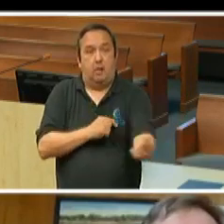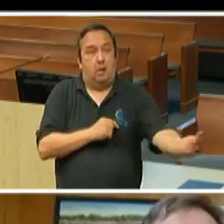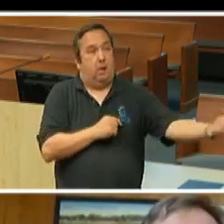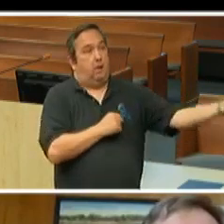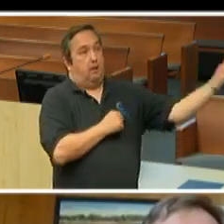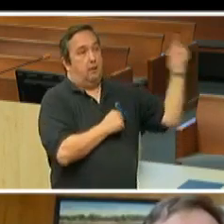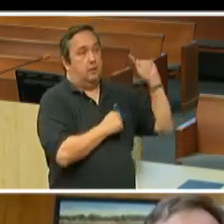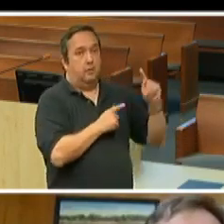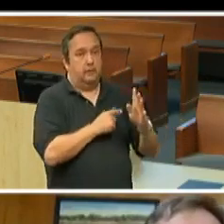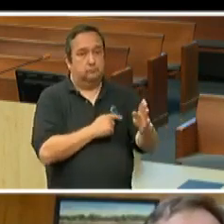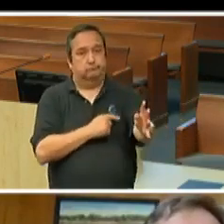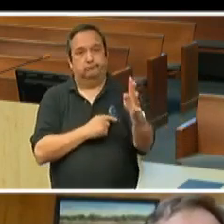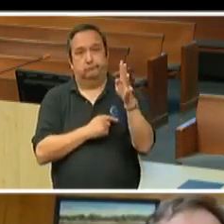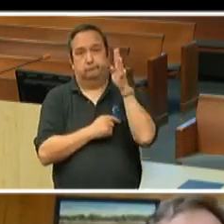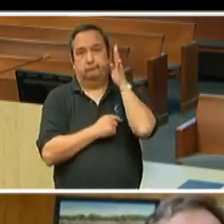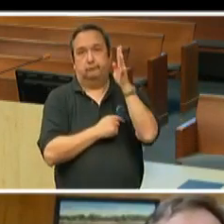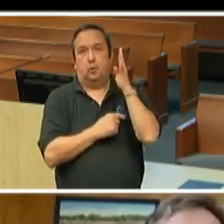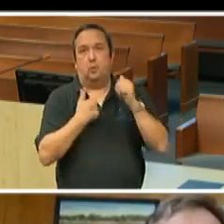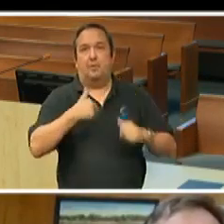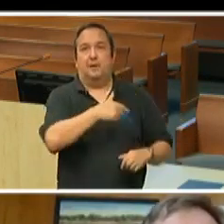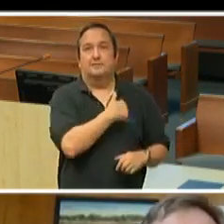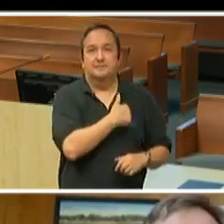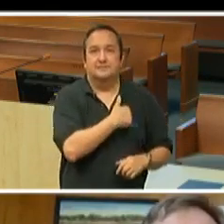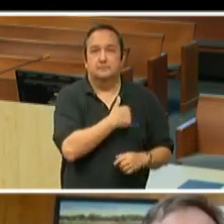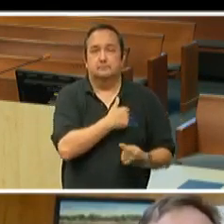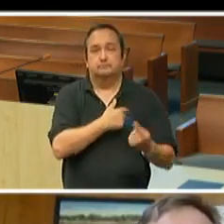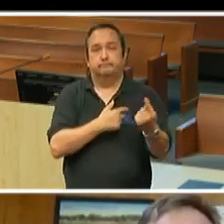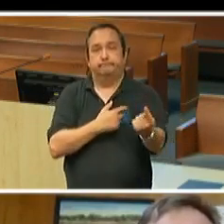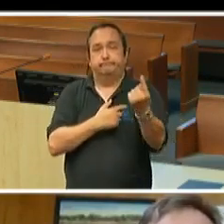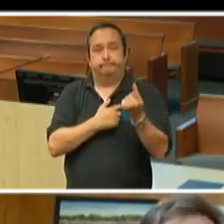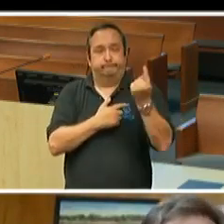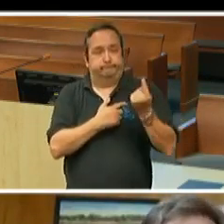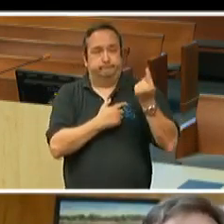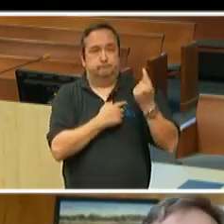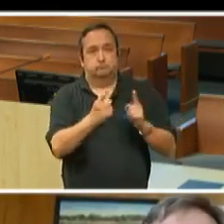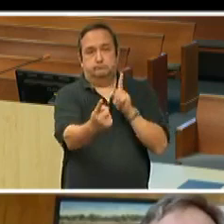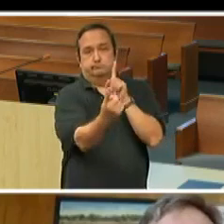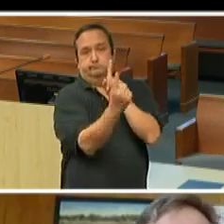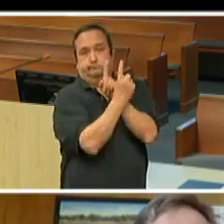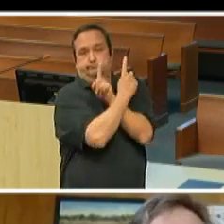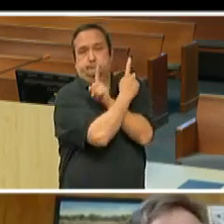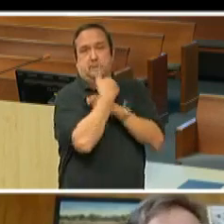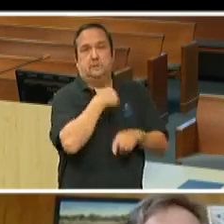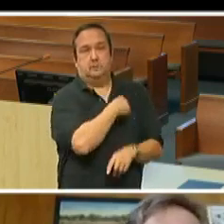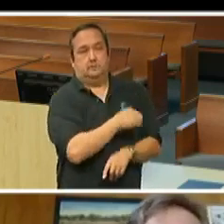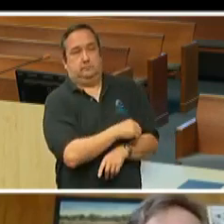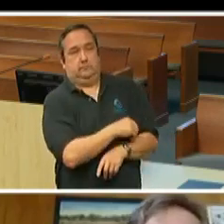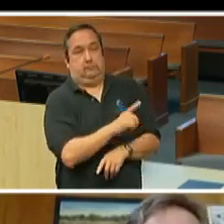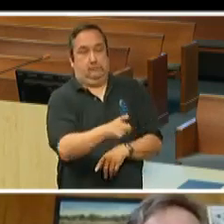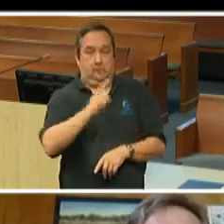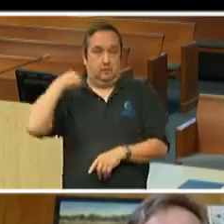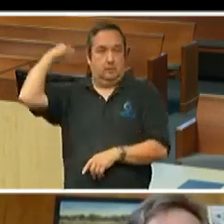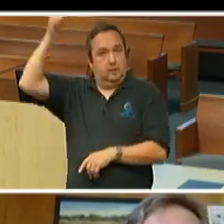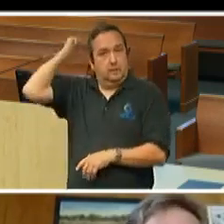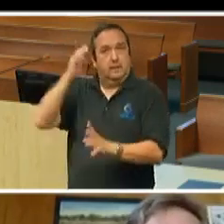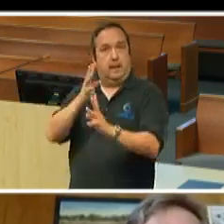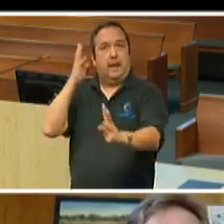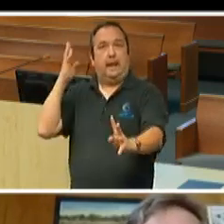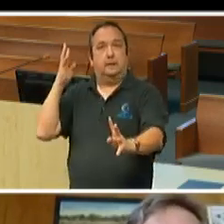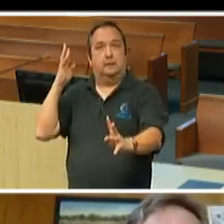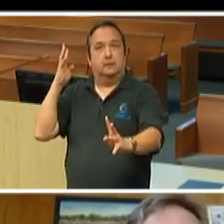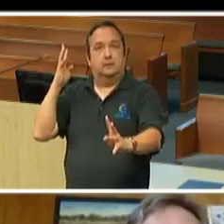and come from the side where the line's ending. They come up to the front of the store. They walk down the line. They get in the line the way people get in line.